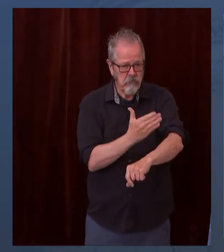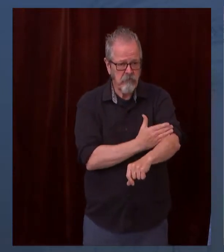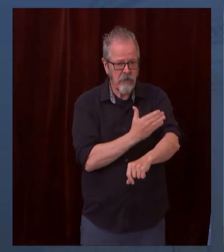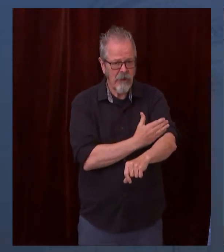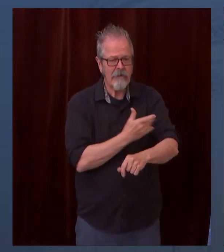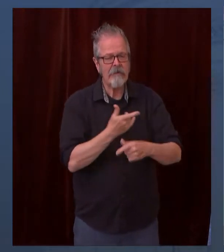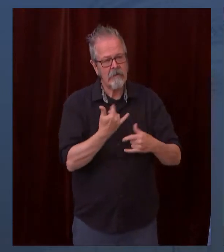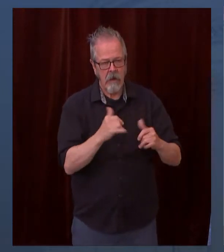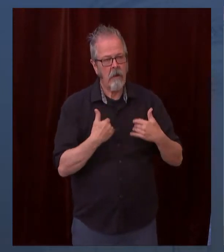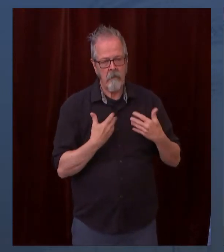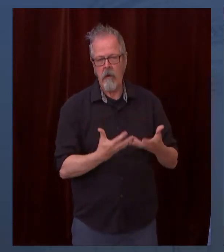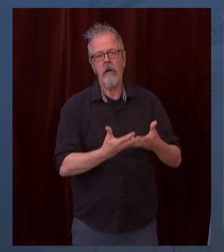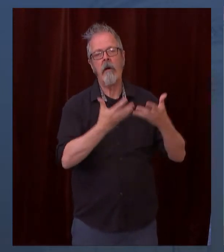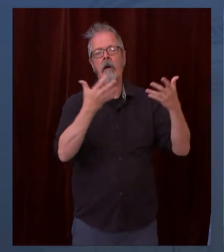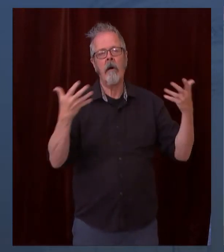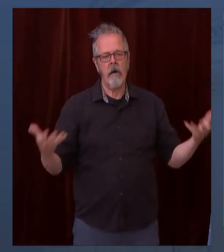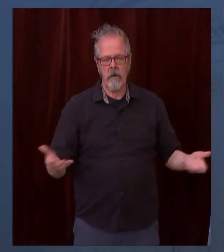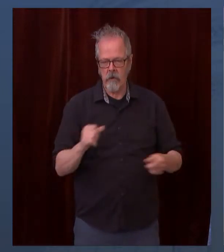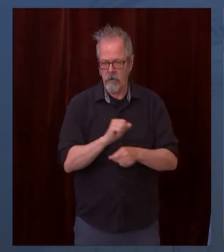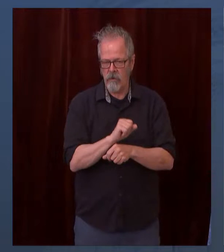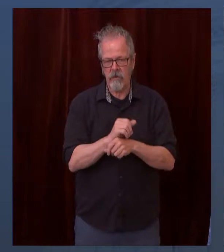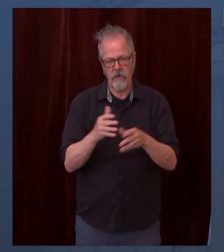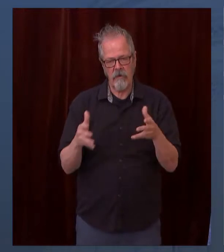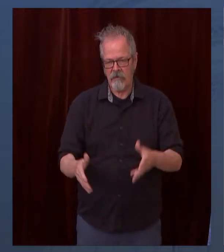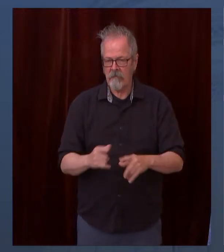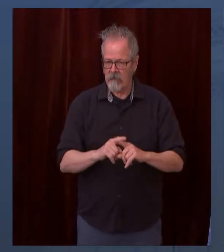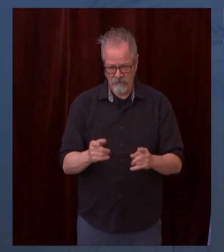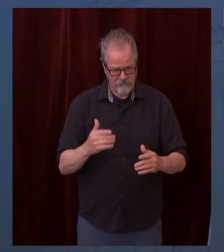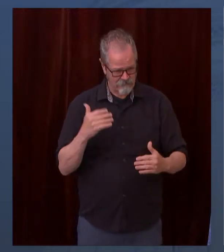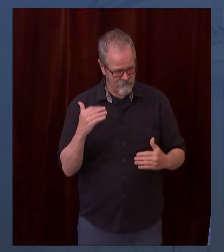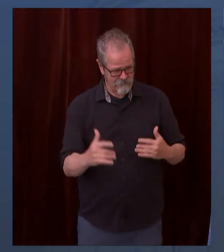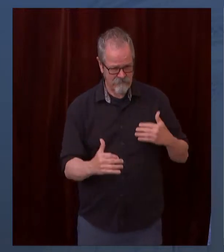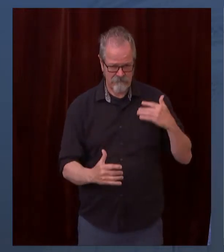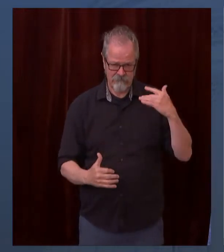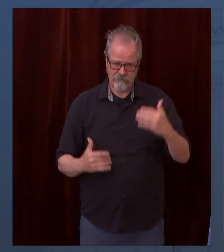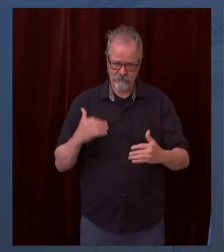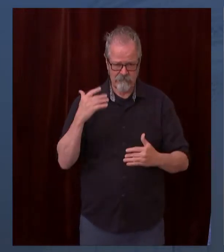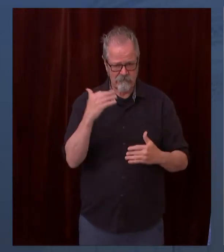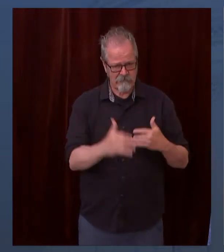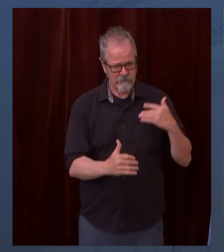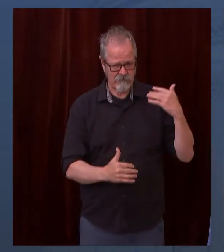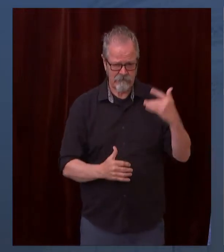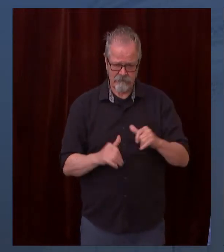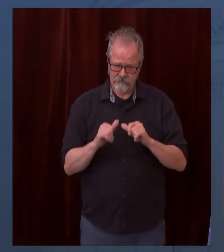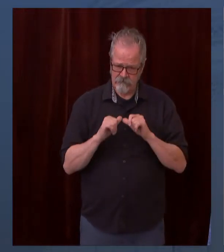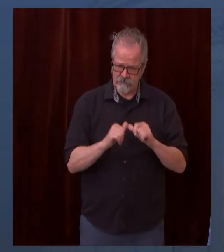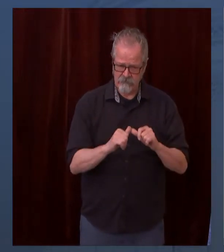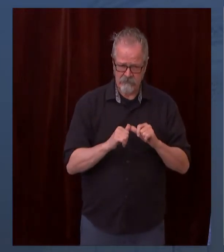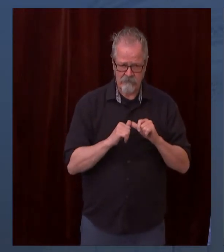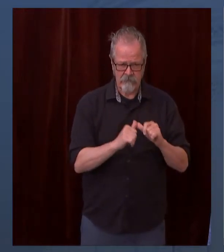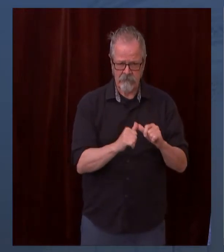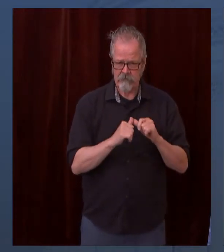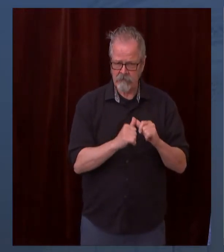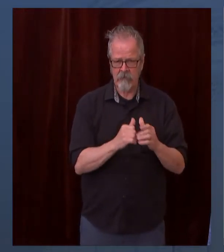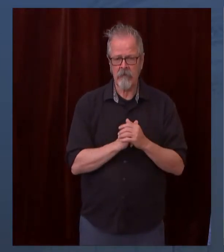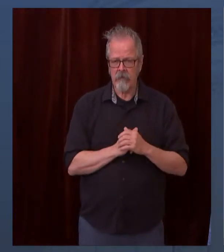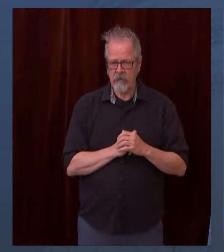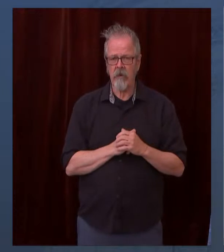really continuing the progress and the preparation to return people who have been incarcerated